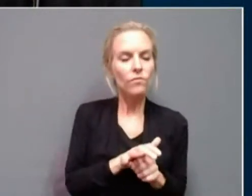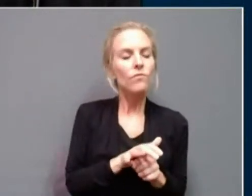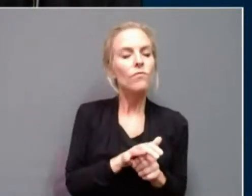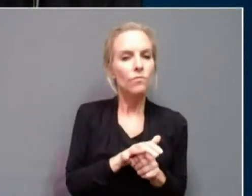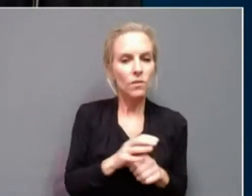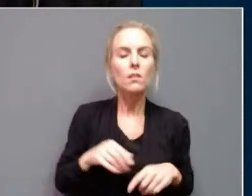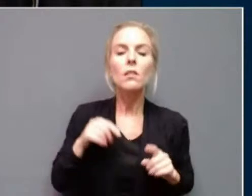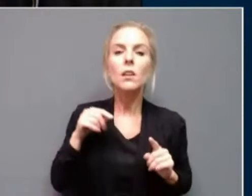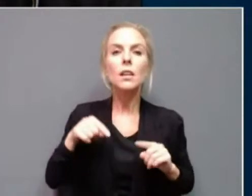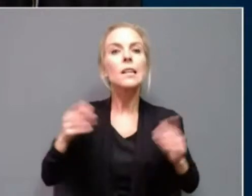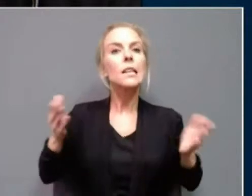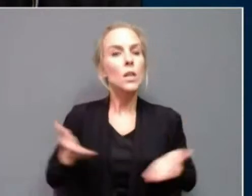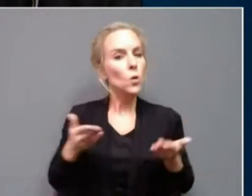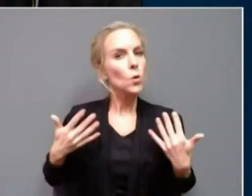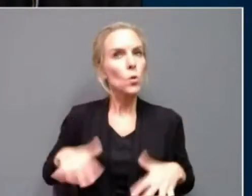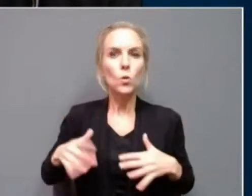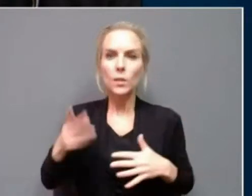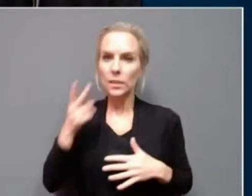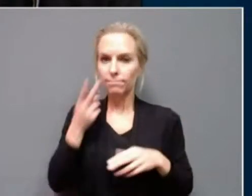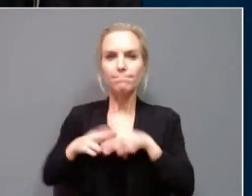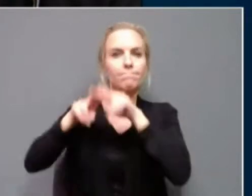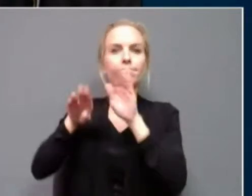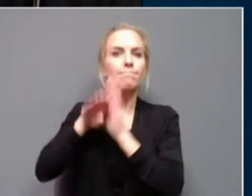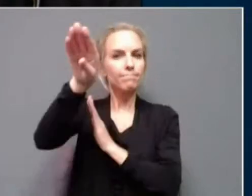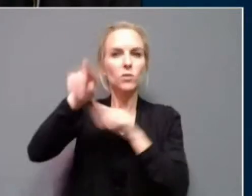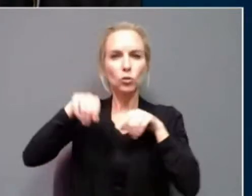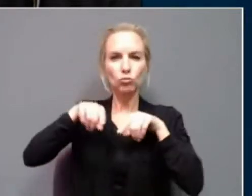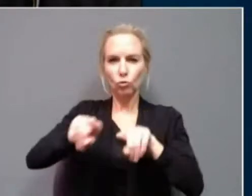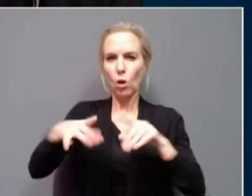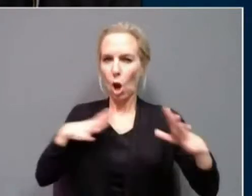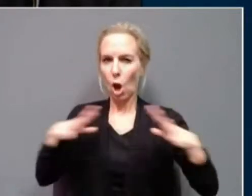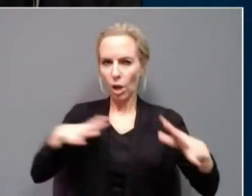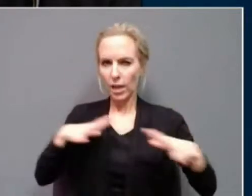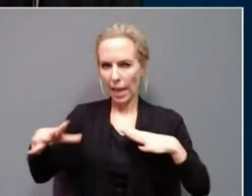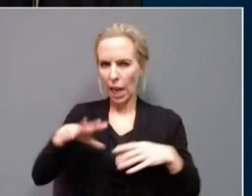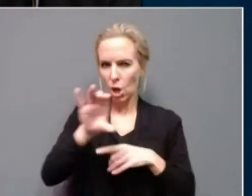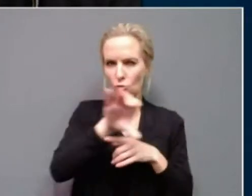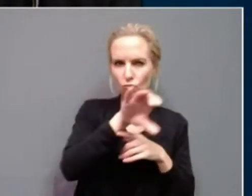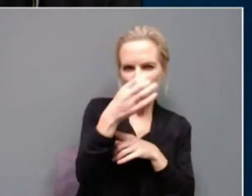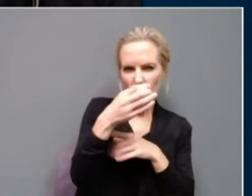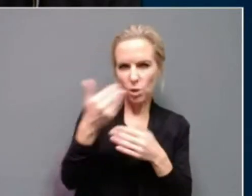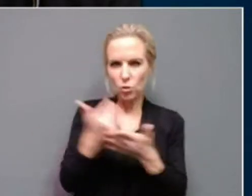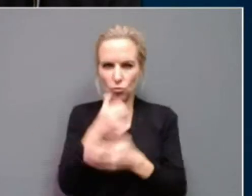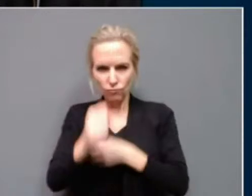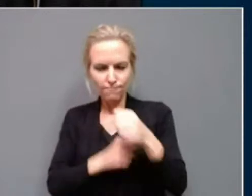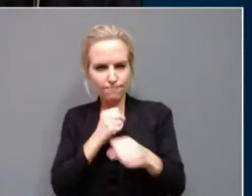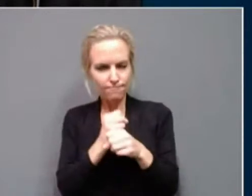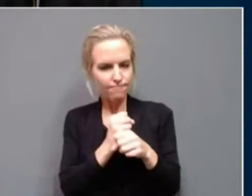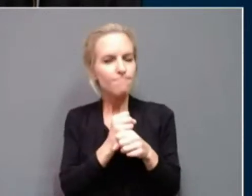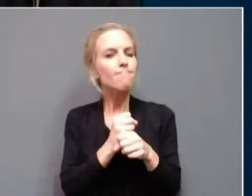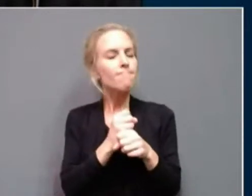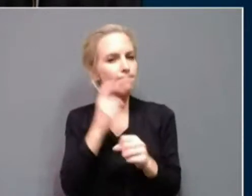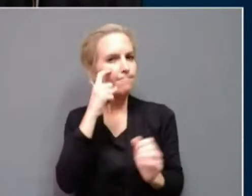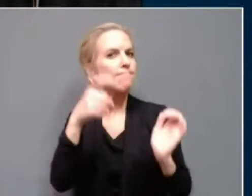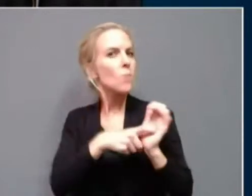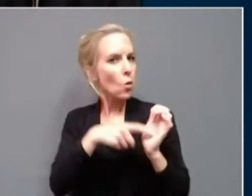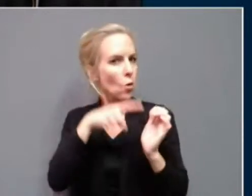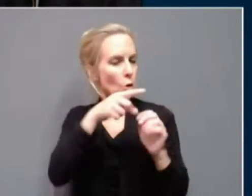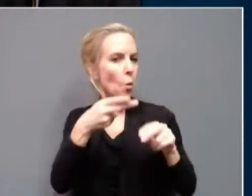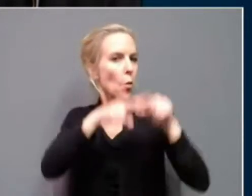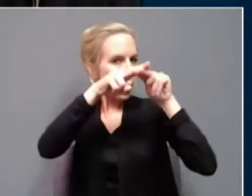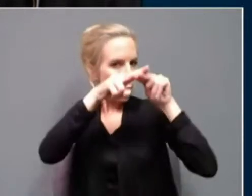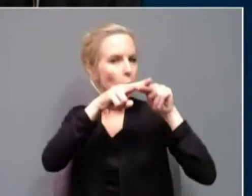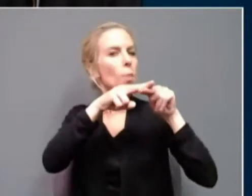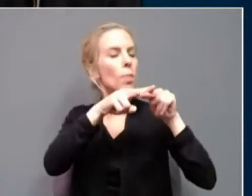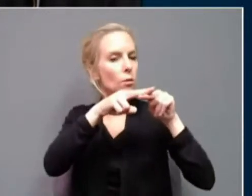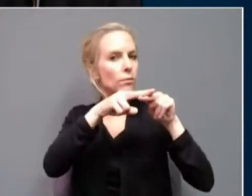initial surge around the holiday season of Christmas and New Year's. We saw a positivity rate of that time in our service area of